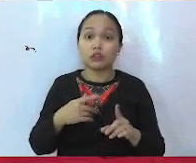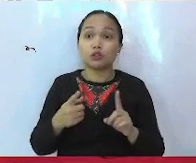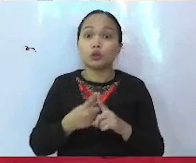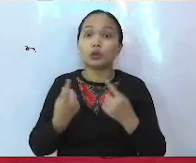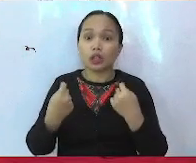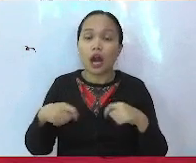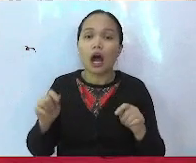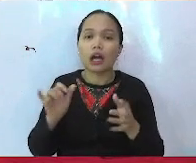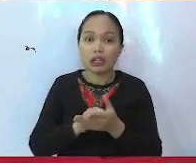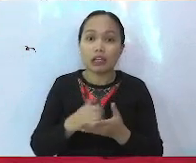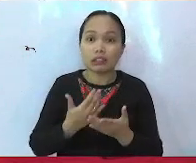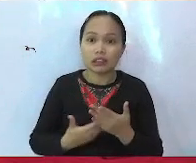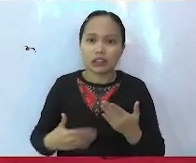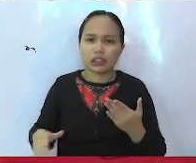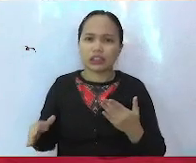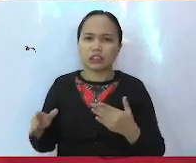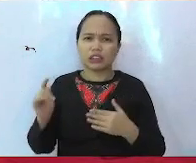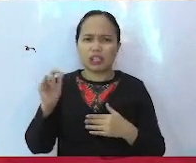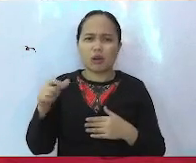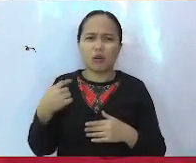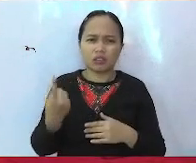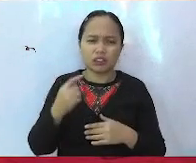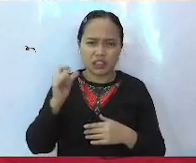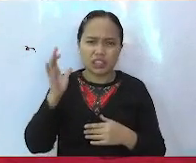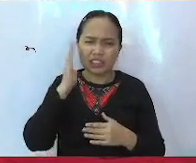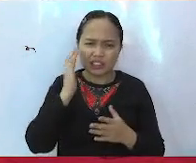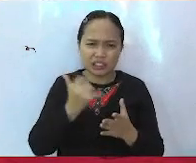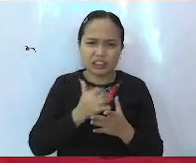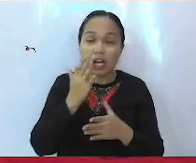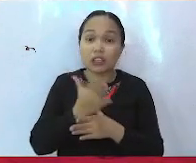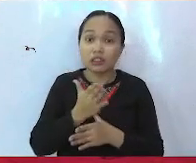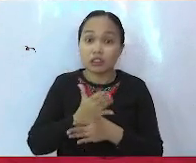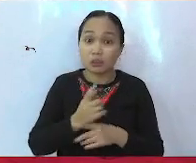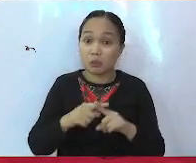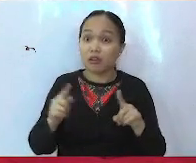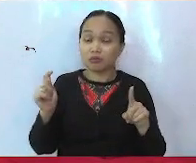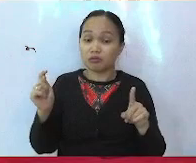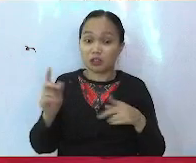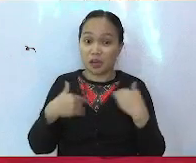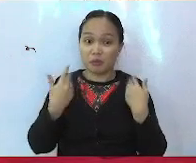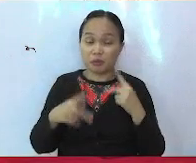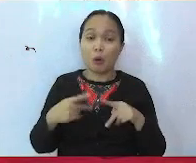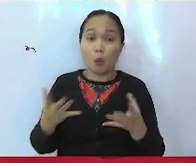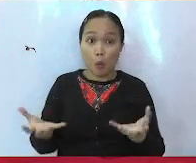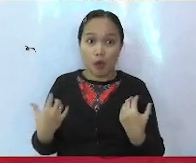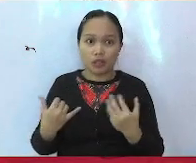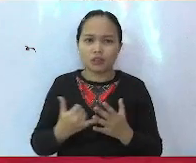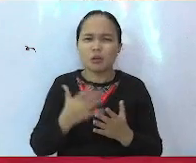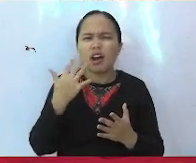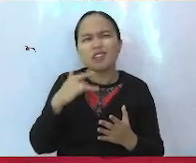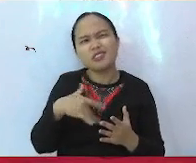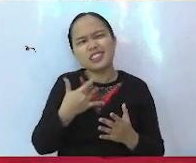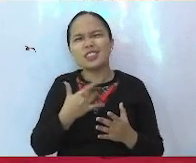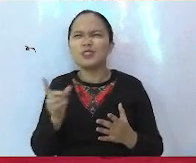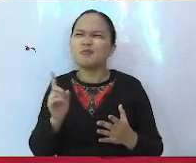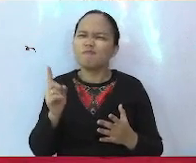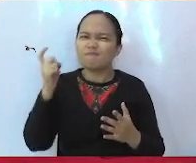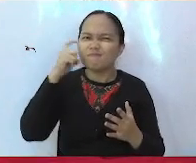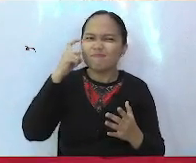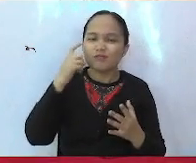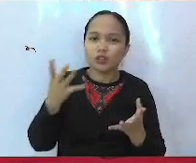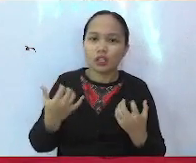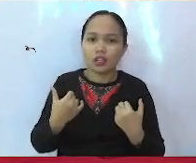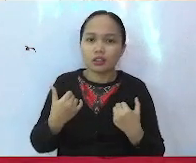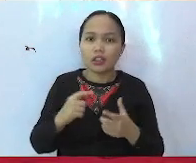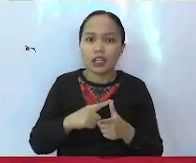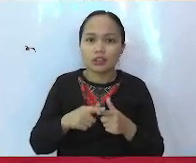that too. They know that it's distraction, but they want to try it because they're curious about it. Yeah, you gotta watch where you put your eyes.